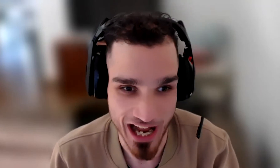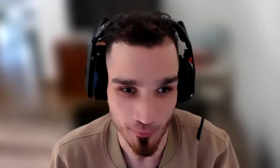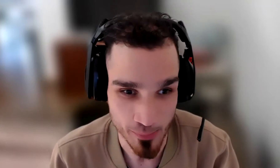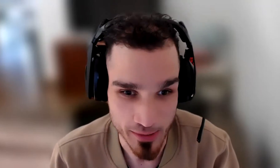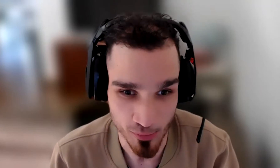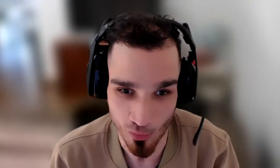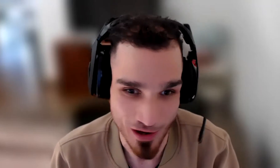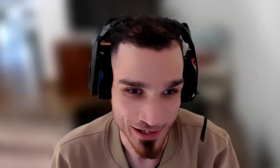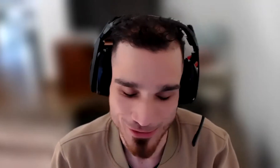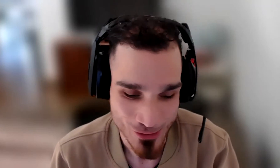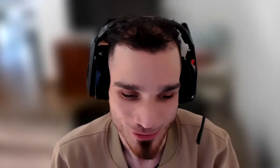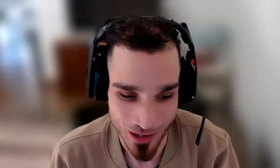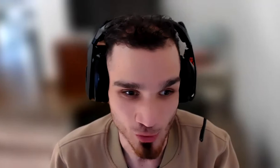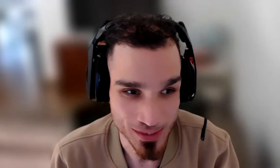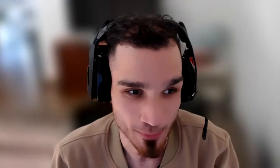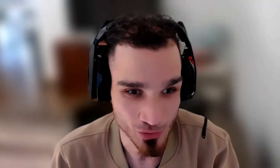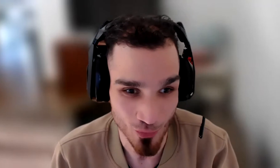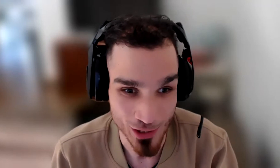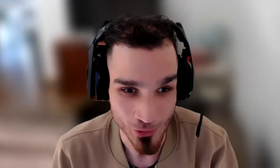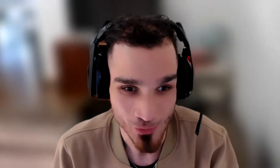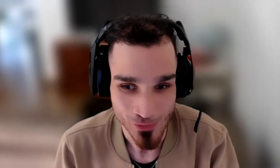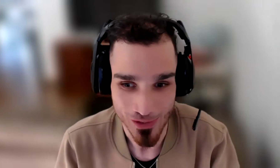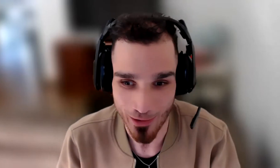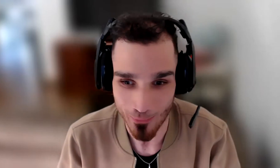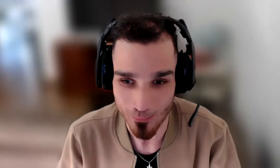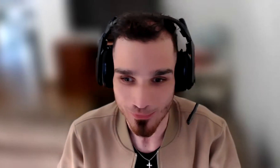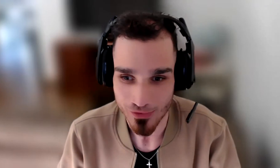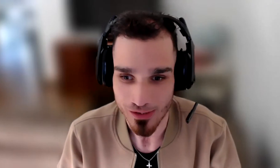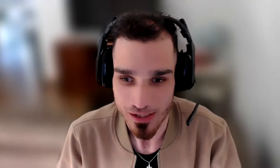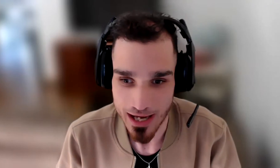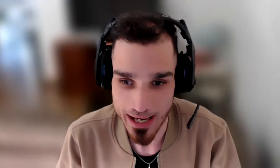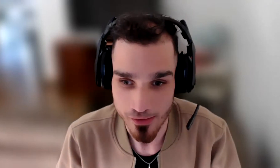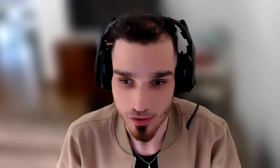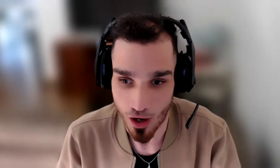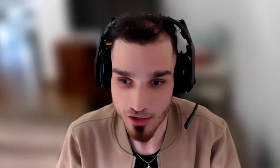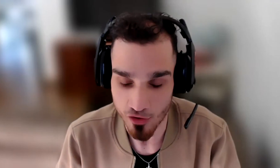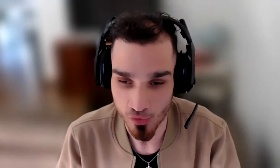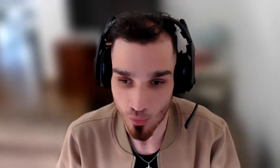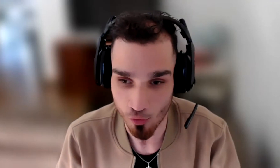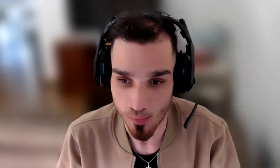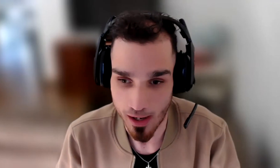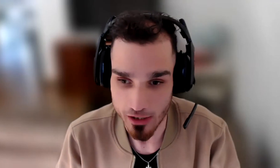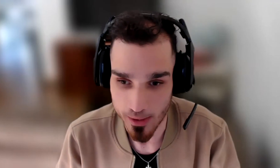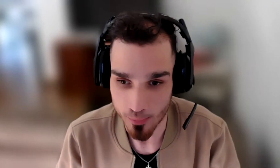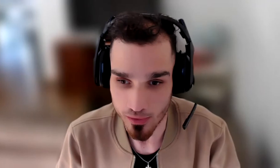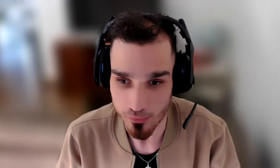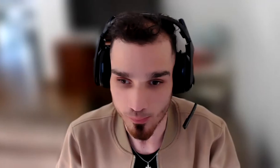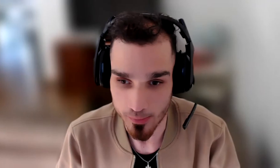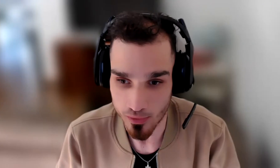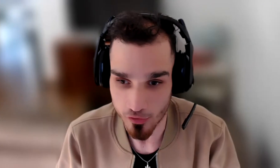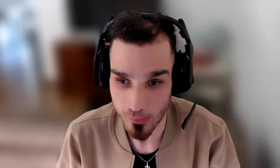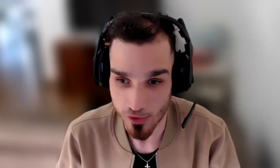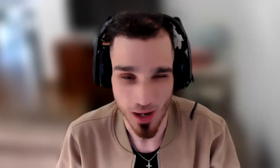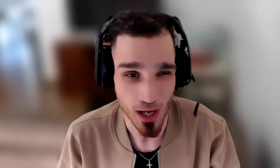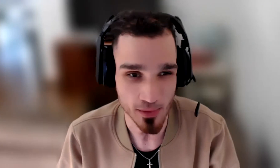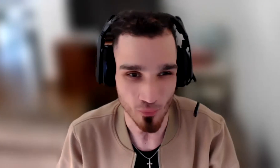I didn't have my people, I wouldn't be able to do what I do. And I just want to remind